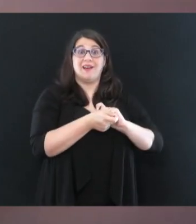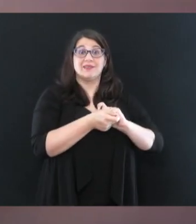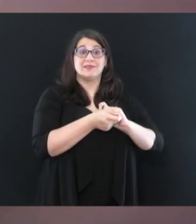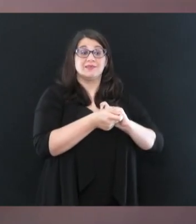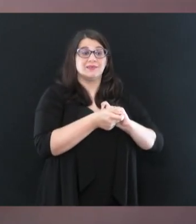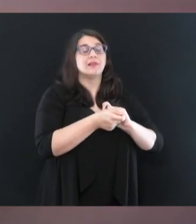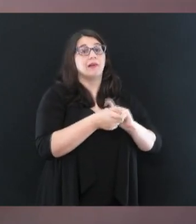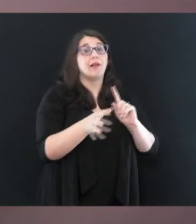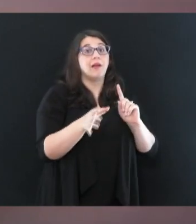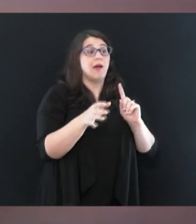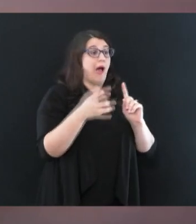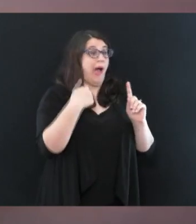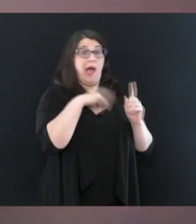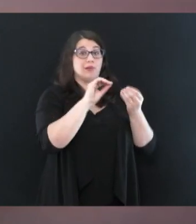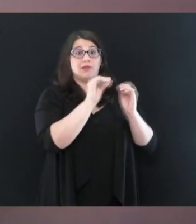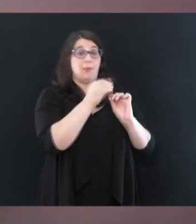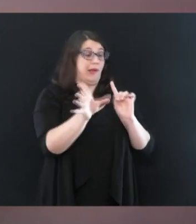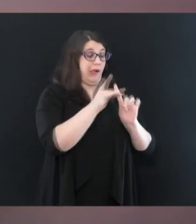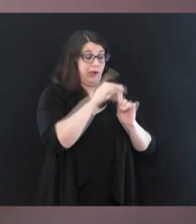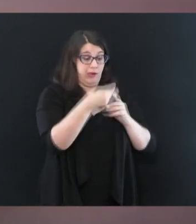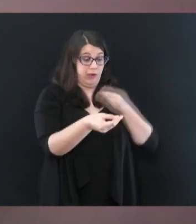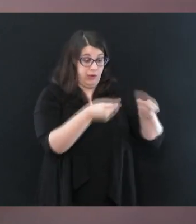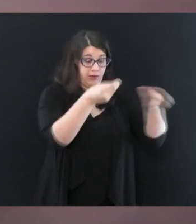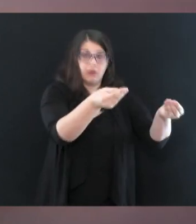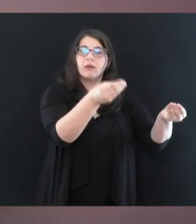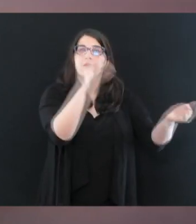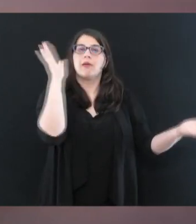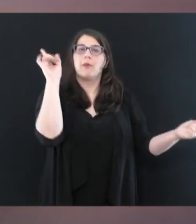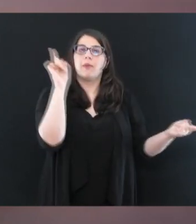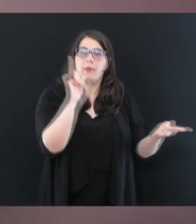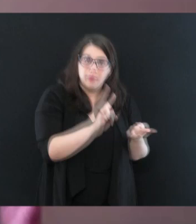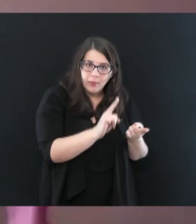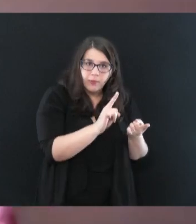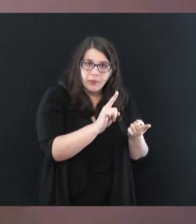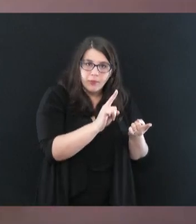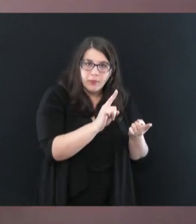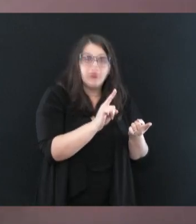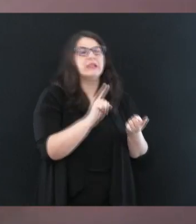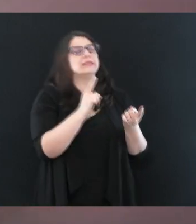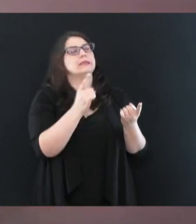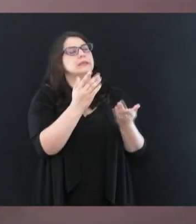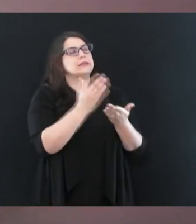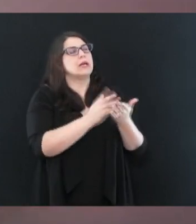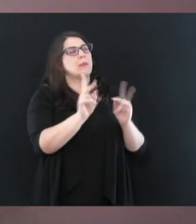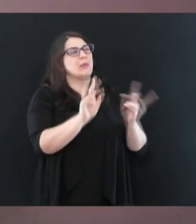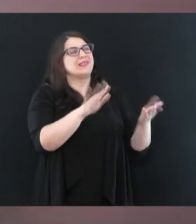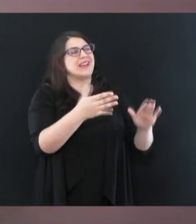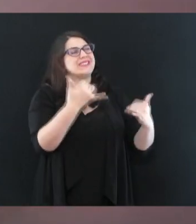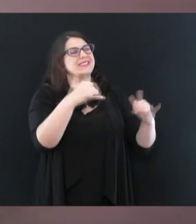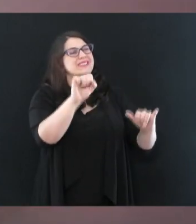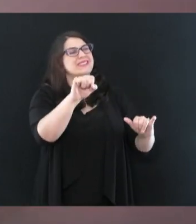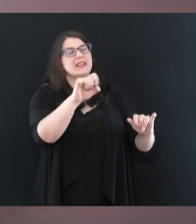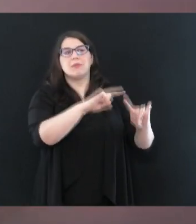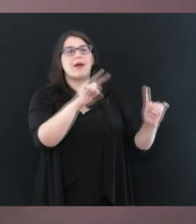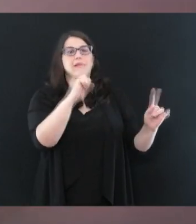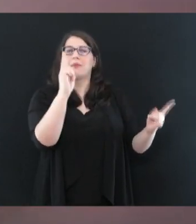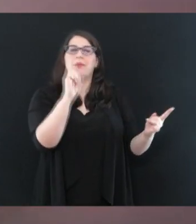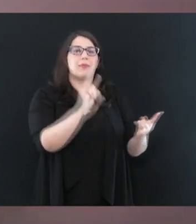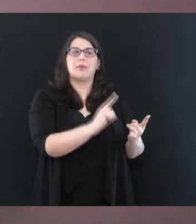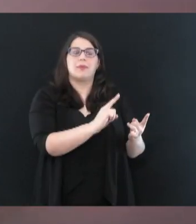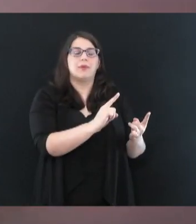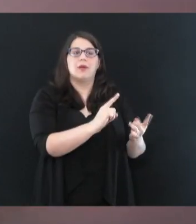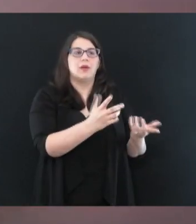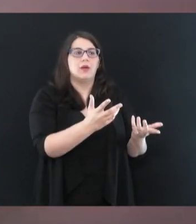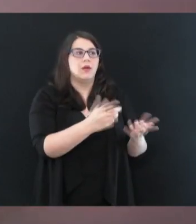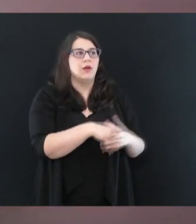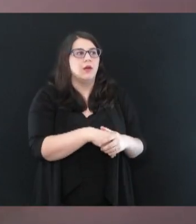too many West Virginians dying, but that rate seems to have come down a little bit. And our tests are going way up. We've almost doubled the number of tests after